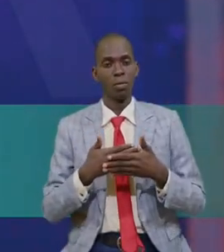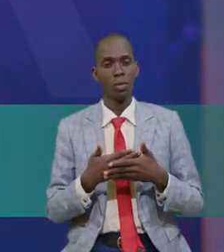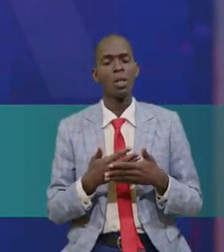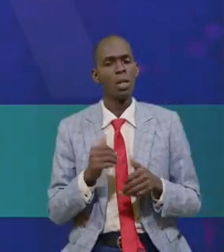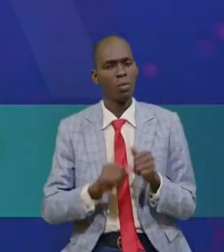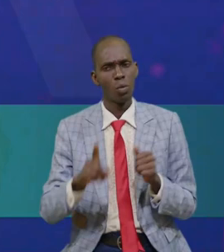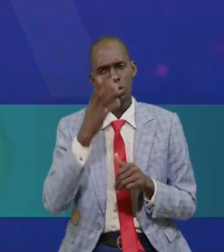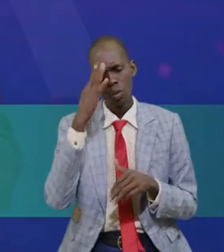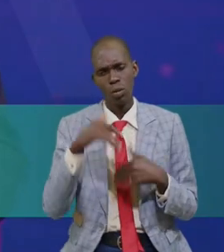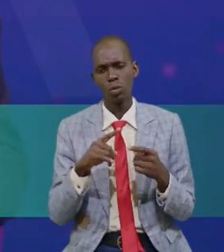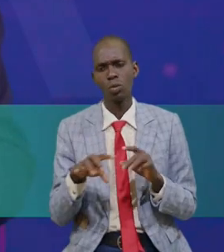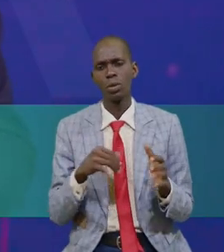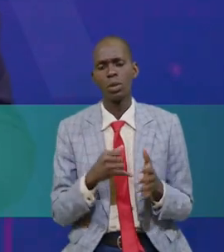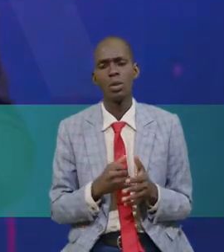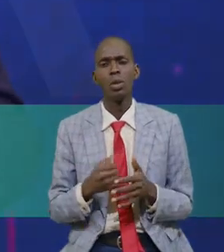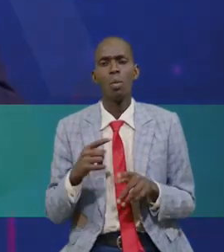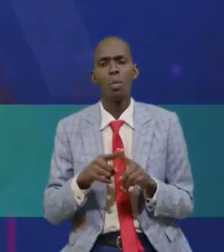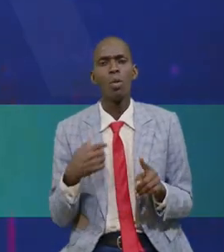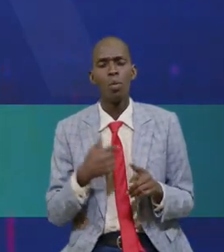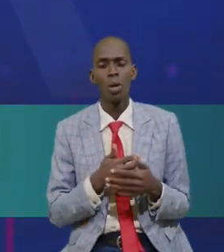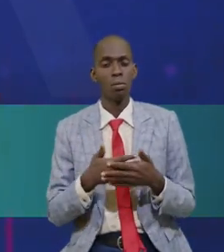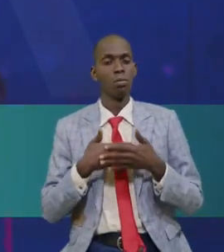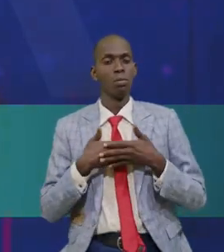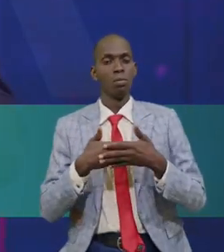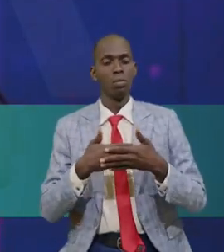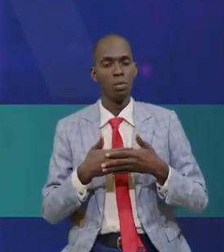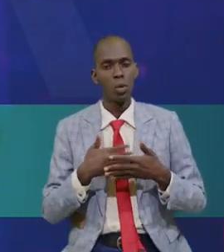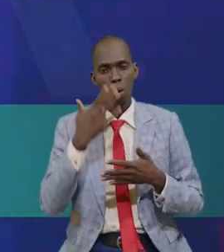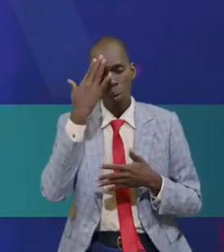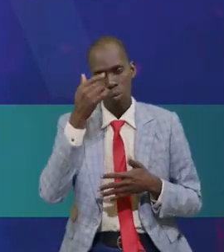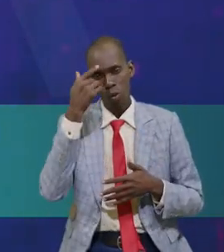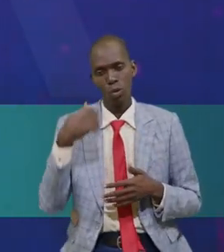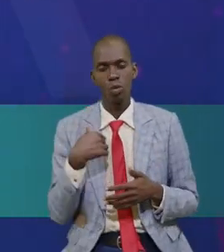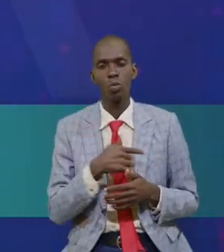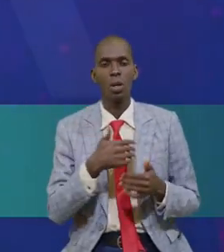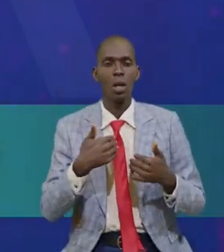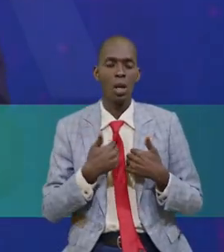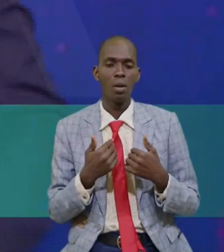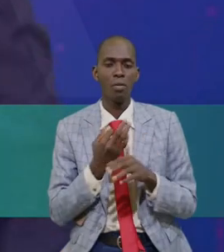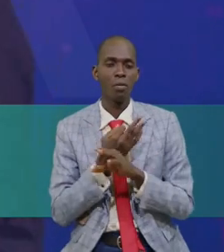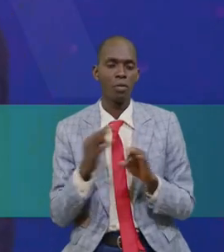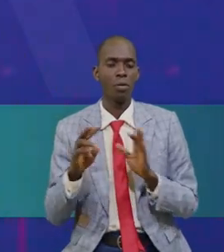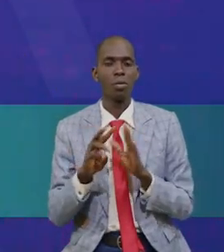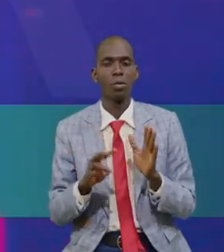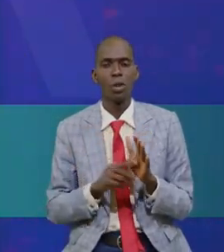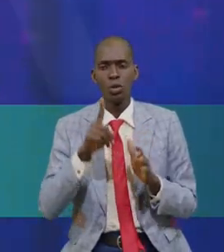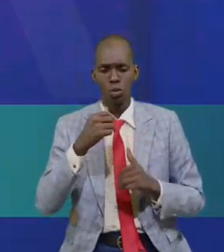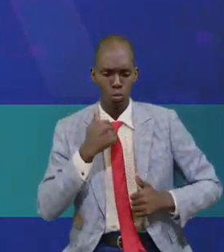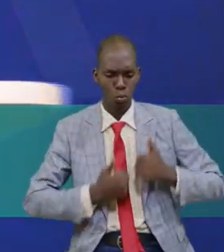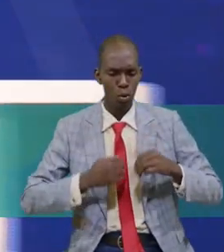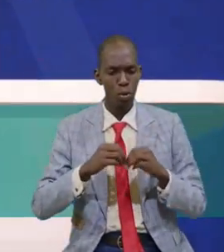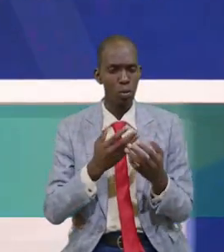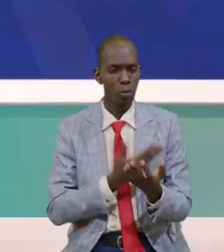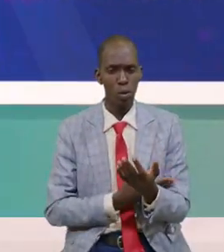we breathe out because we have free will. You take your bus in the morning, nobody comes to force